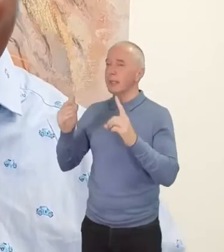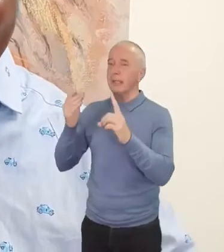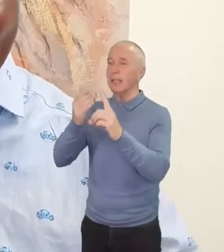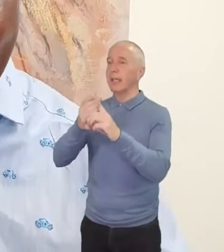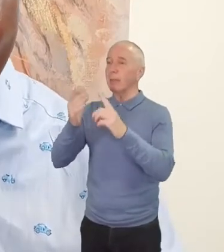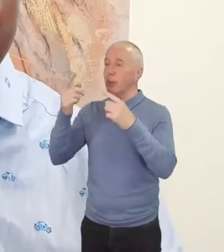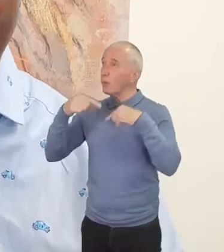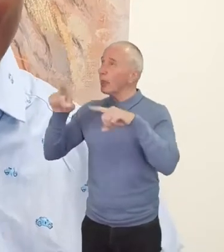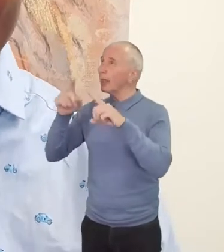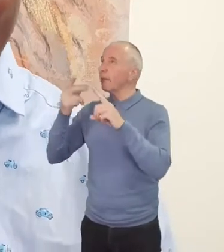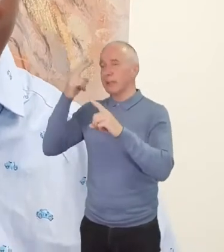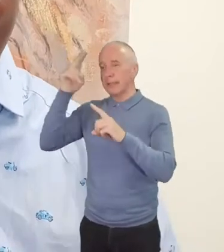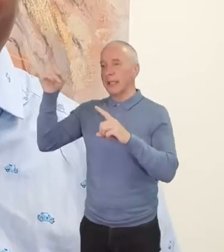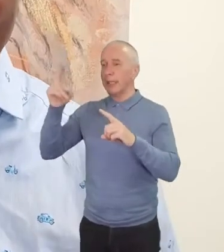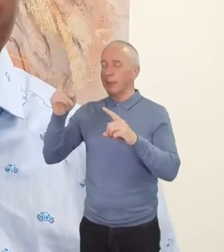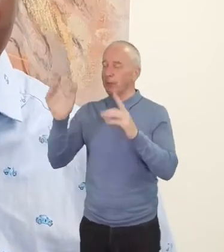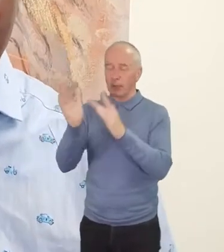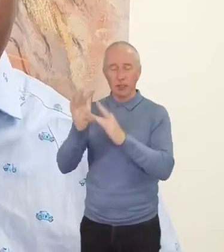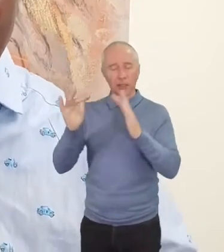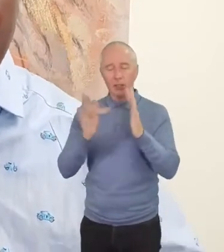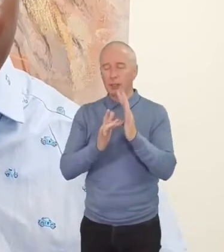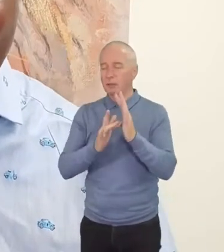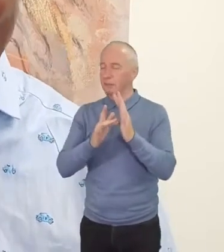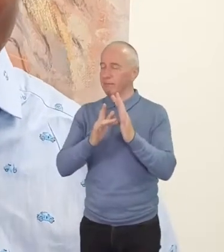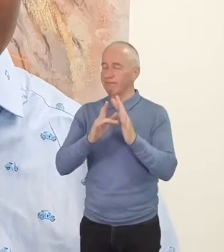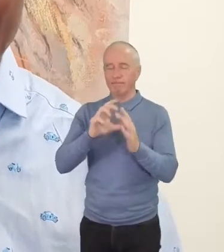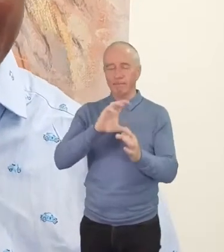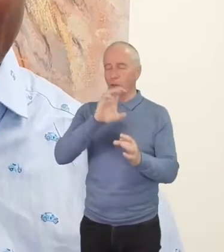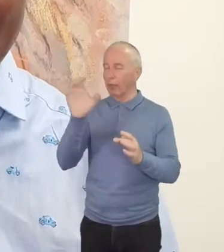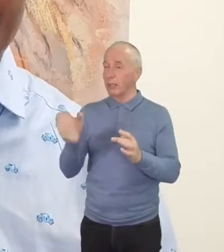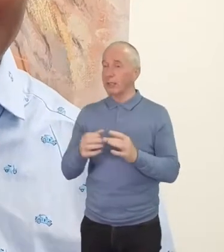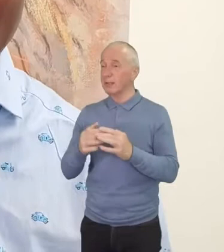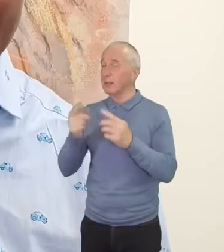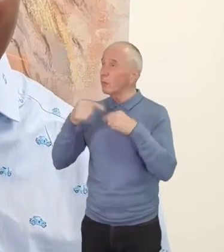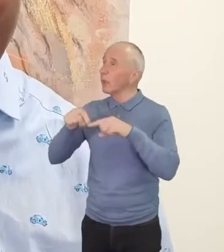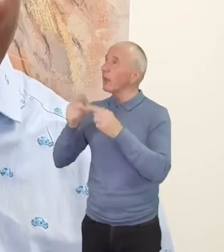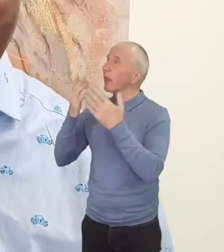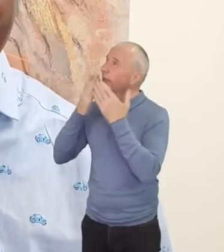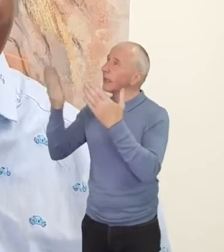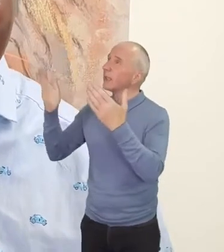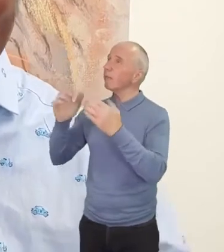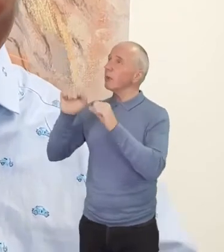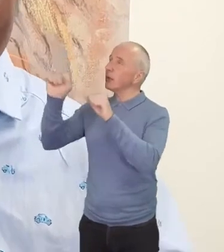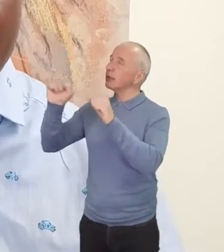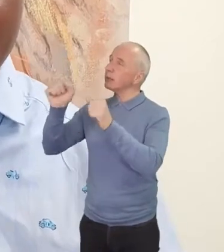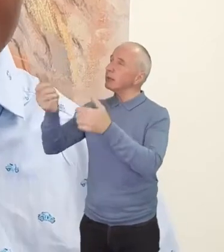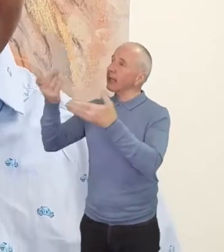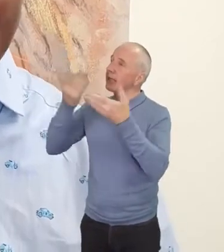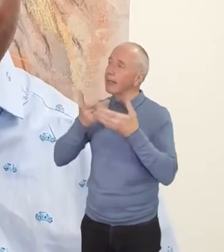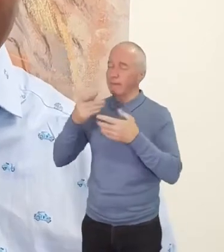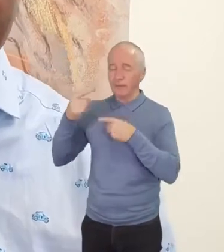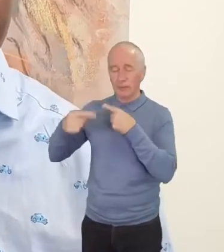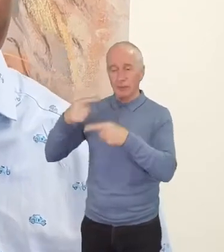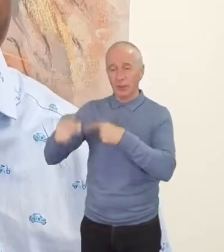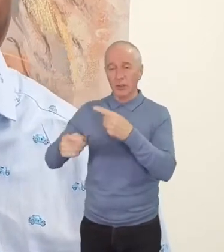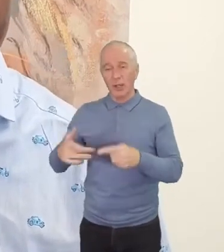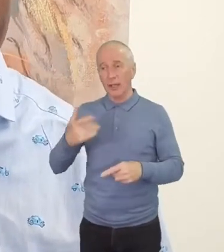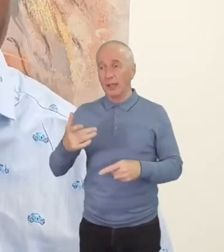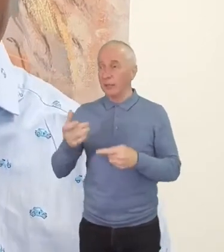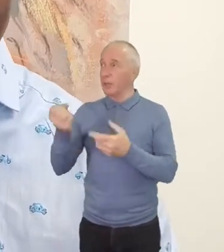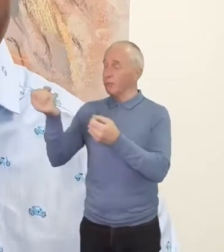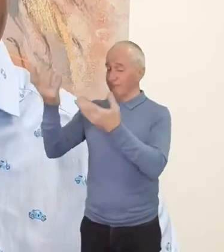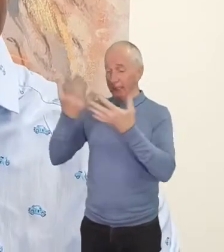name, the name Jesus Christ. And we thank you for the gift of eternal life that you have freely given unto